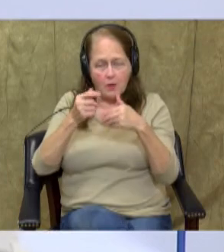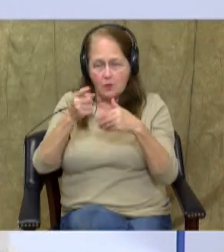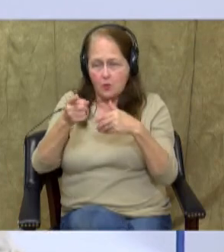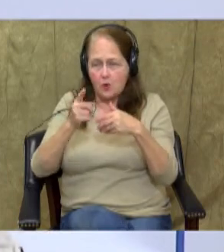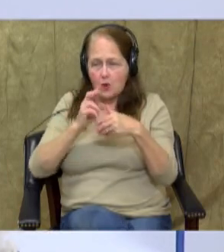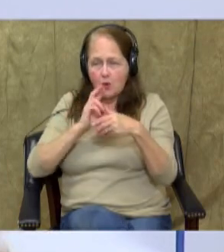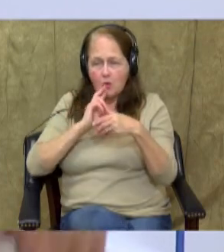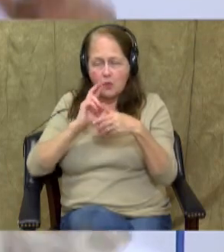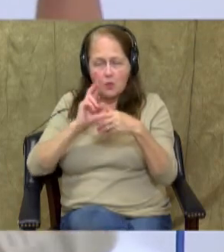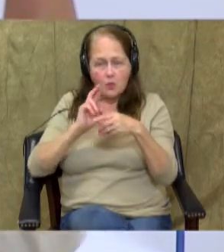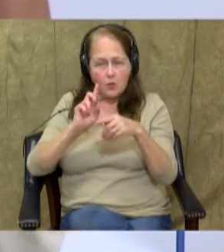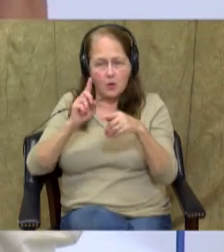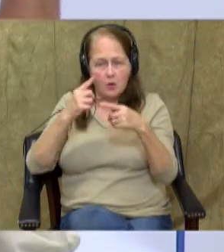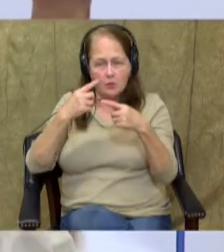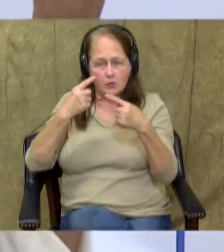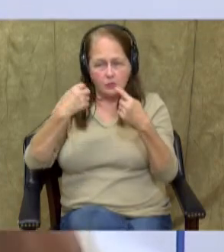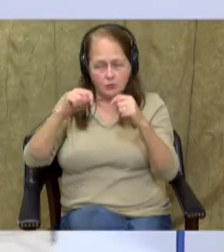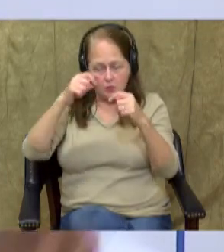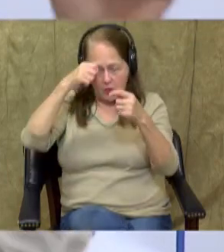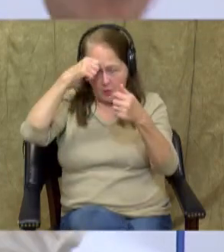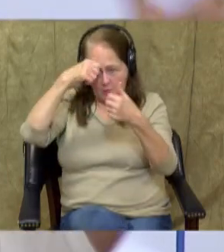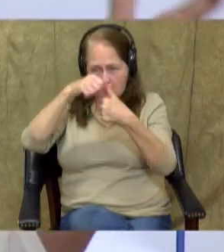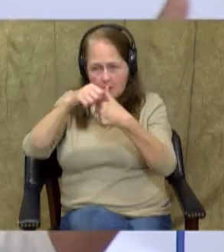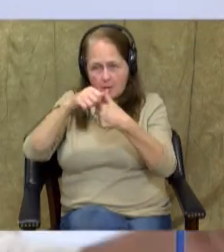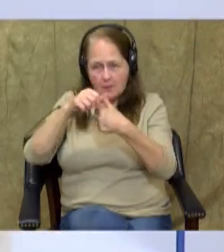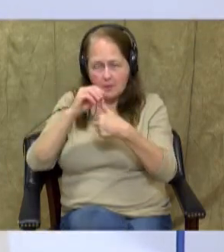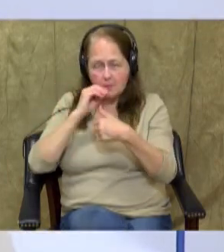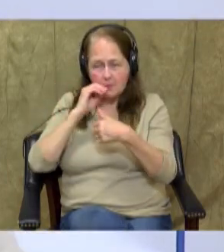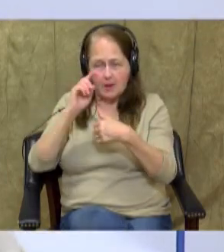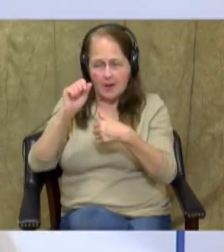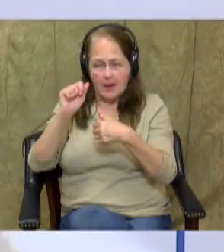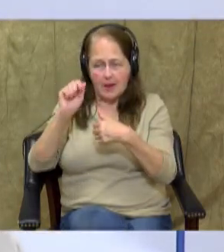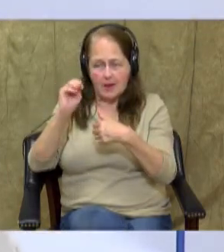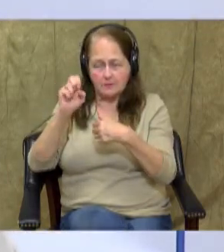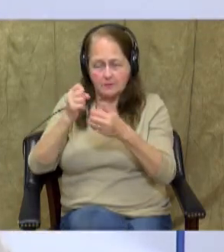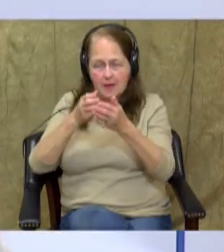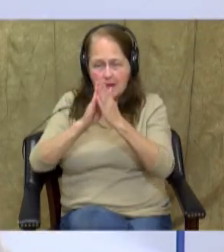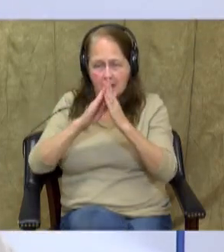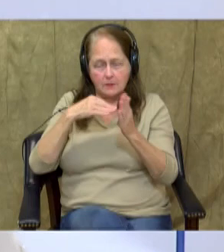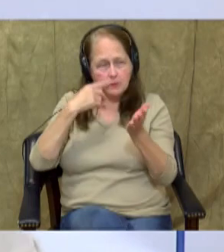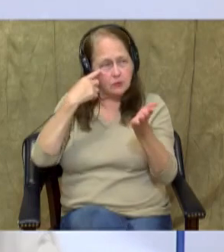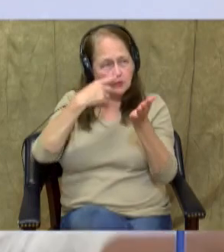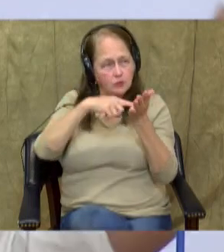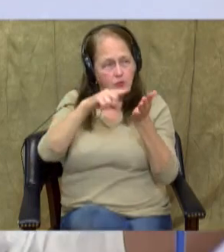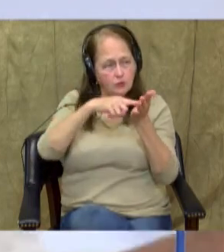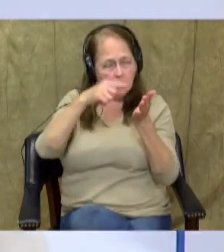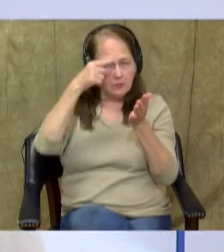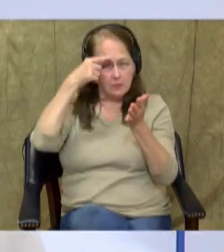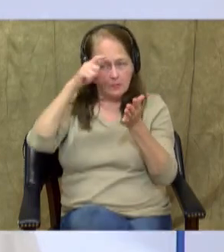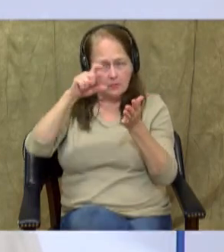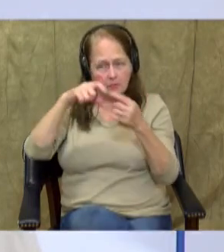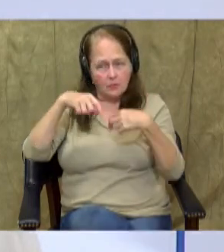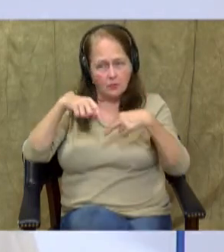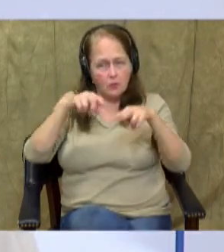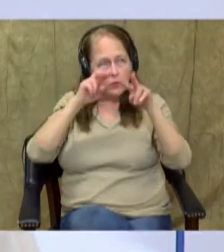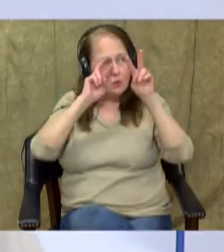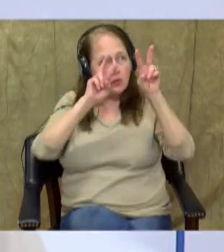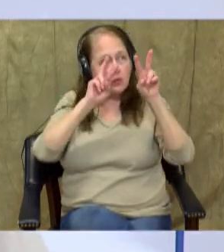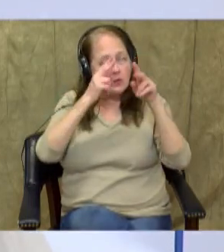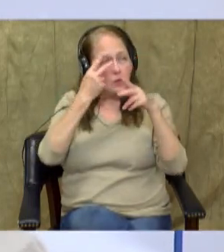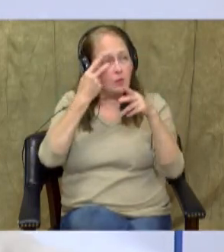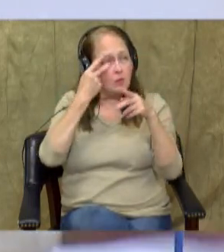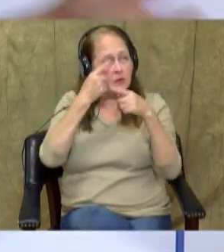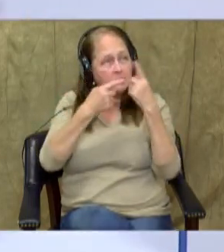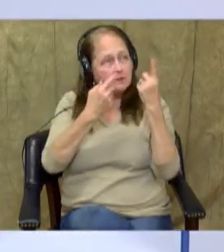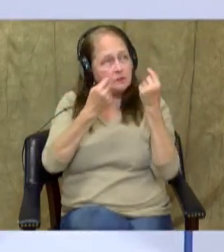are, no matter what's going on, I want you to try to remember, Ms. Adams asked me to go outside and check out the moon. I want you to go out, look at it, see what you